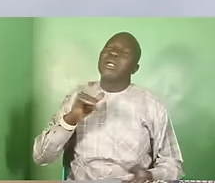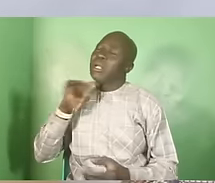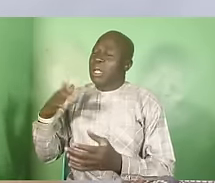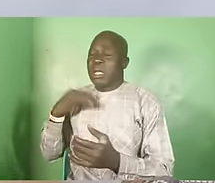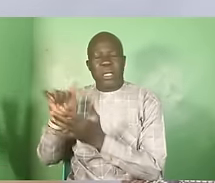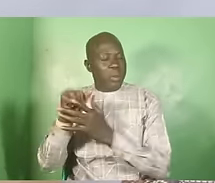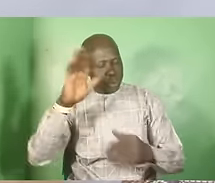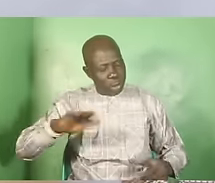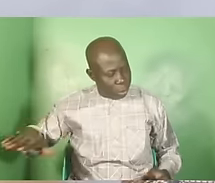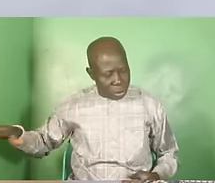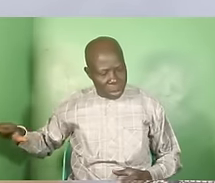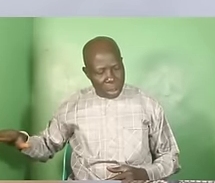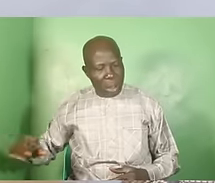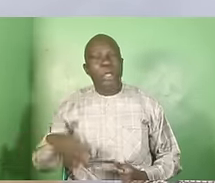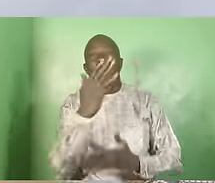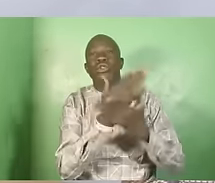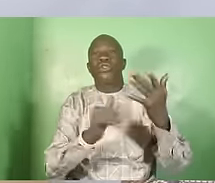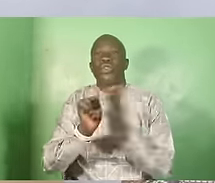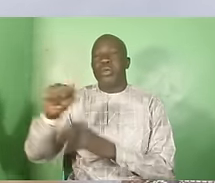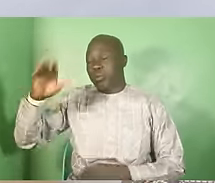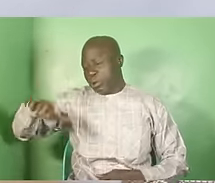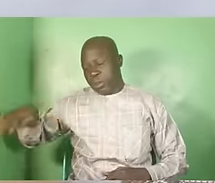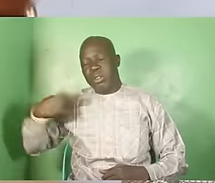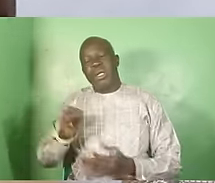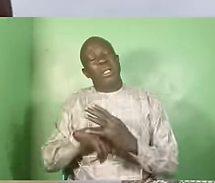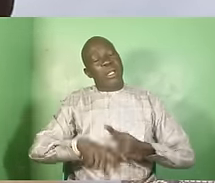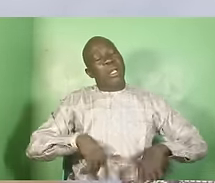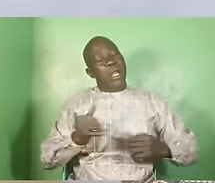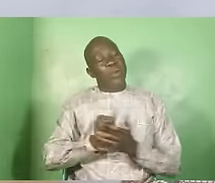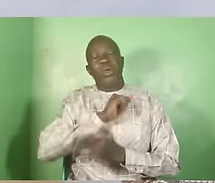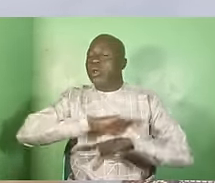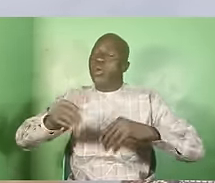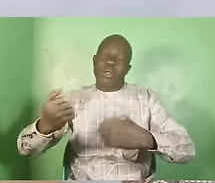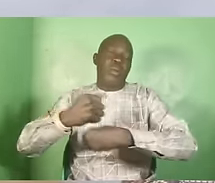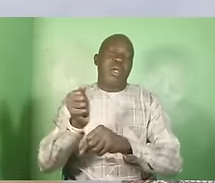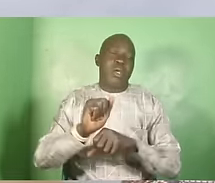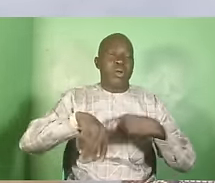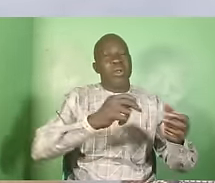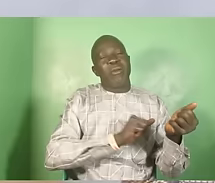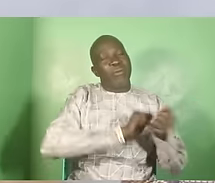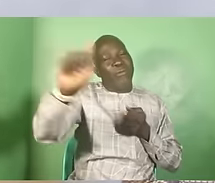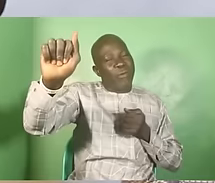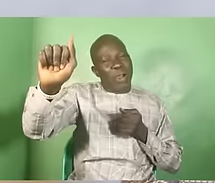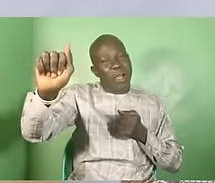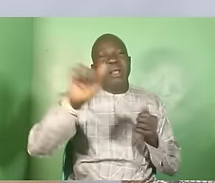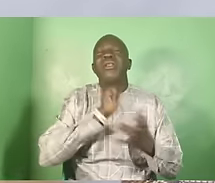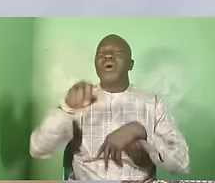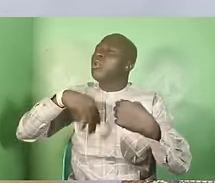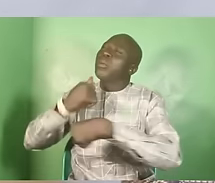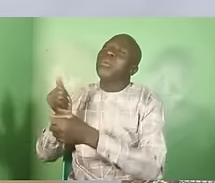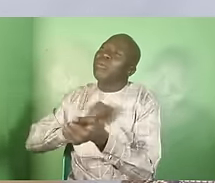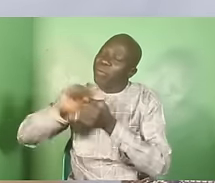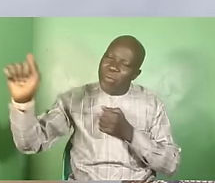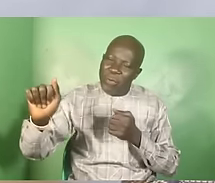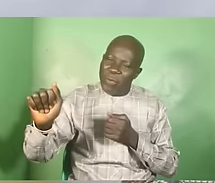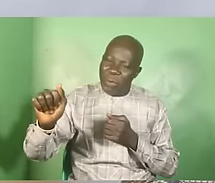Exactly like the children. A lot of children in life. What make you not the courage, you know? For make them